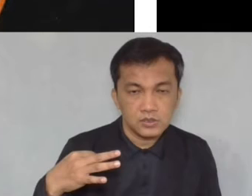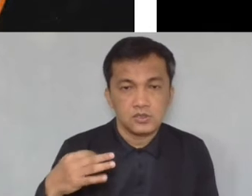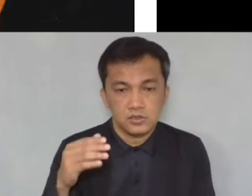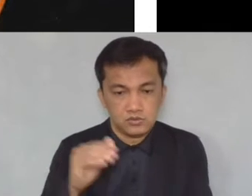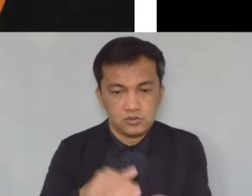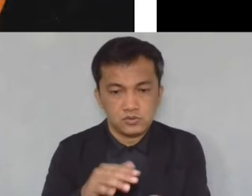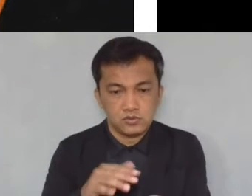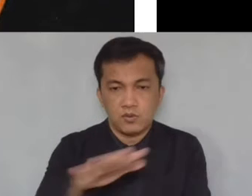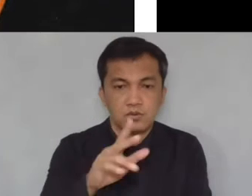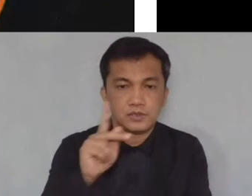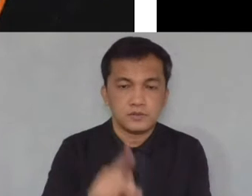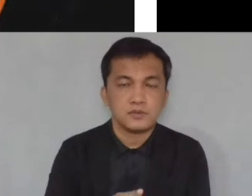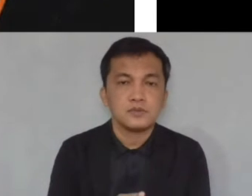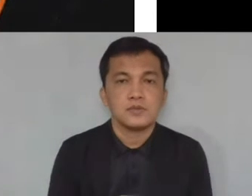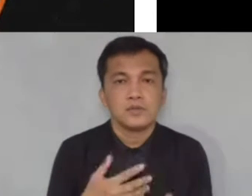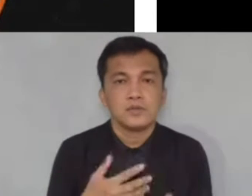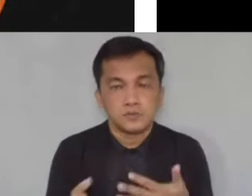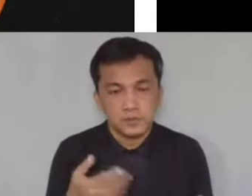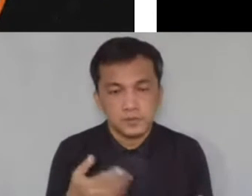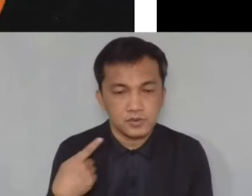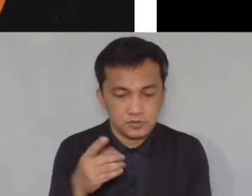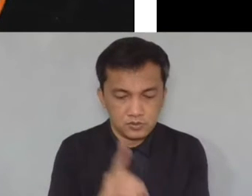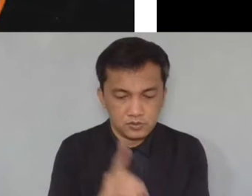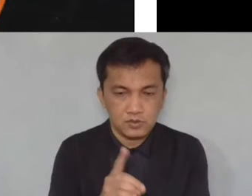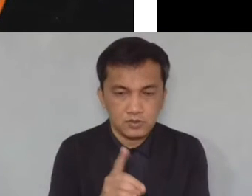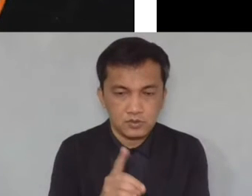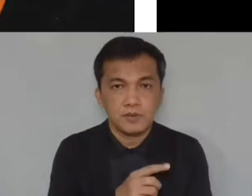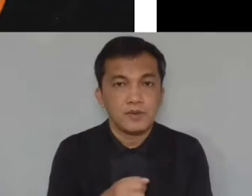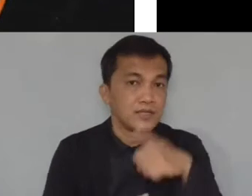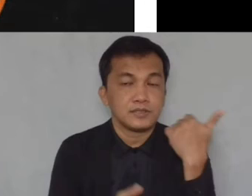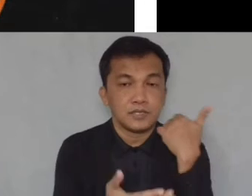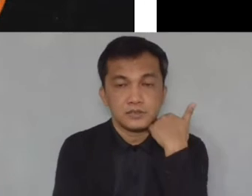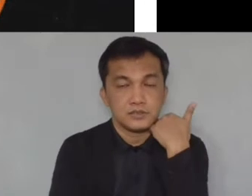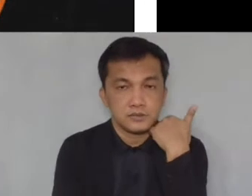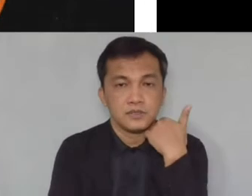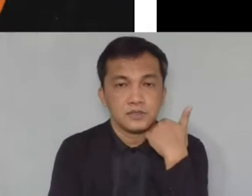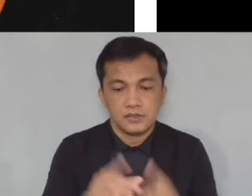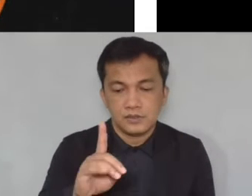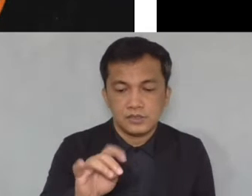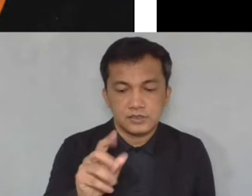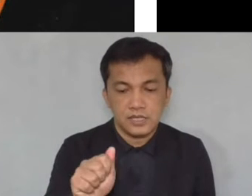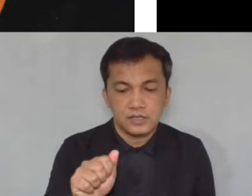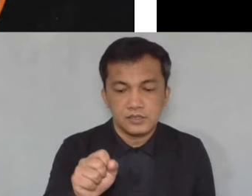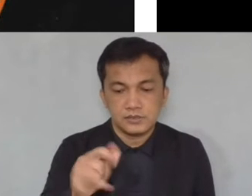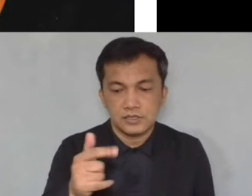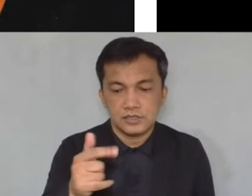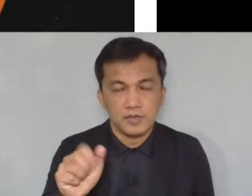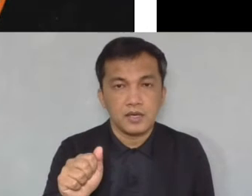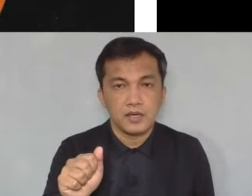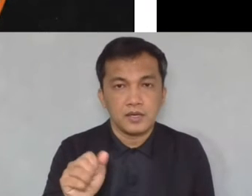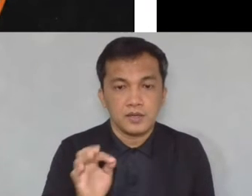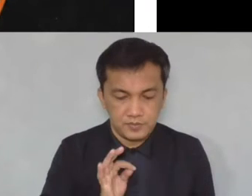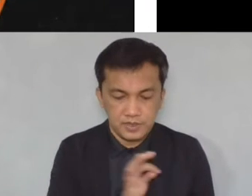around the Philippines. Even meron tayong mga doctors from abroad, especially from the Beta Sigma fraternity of